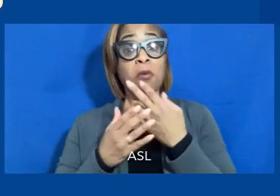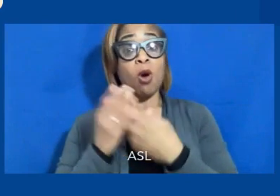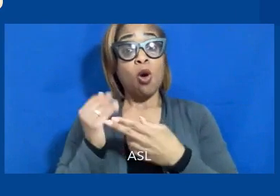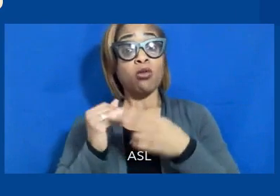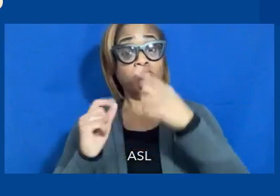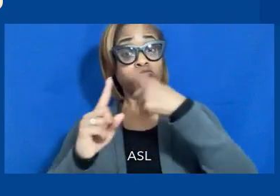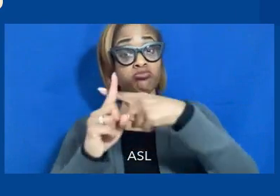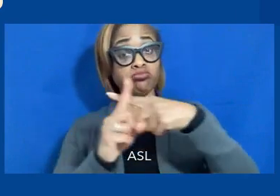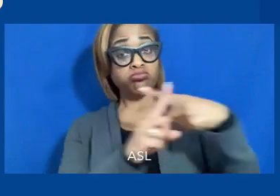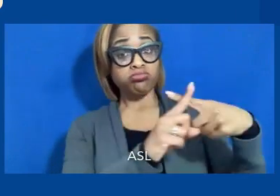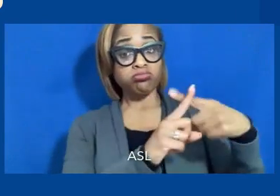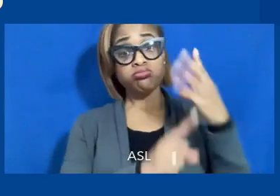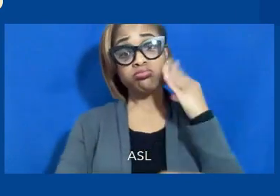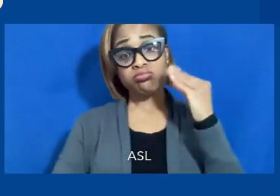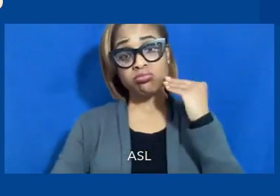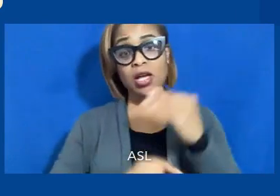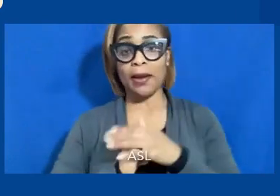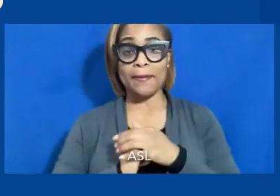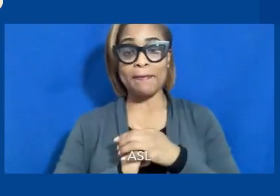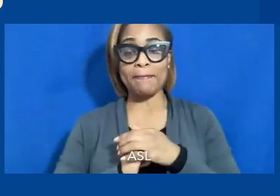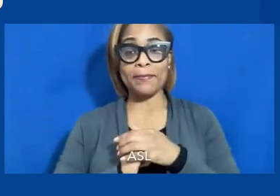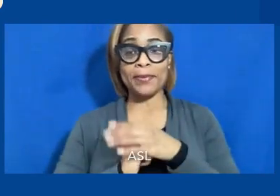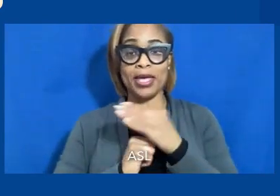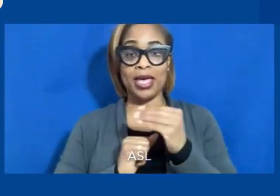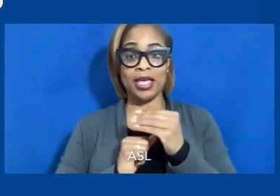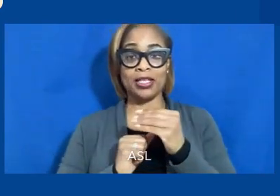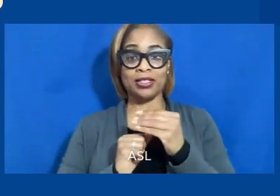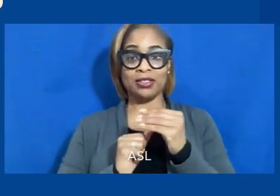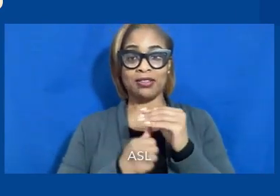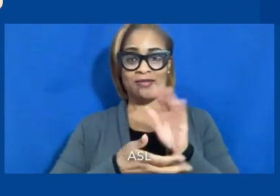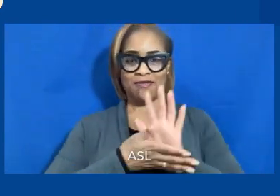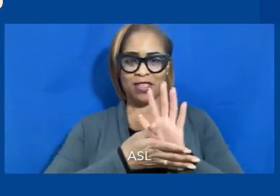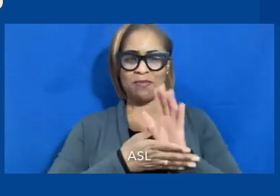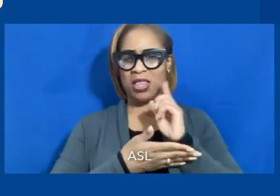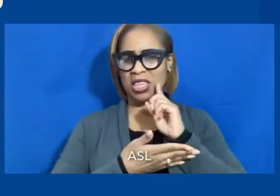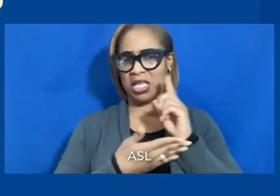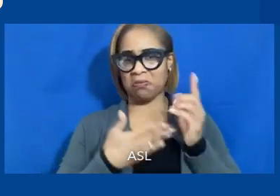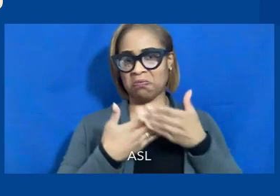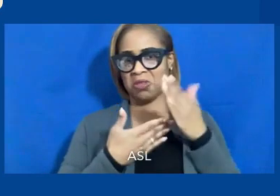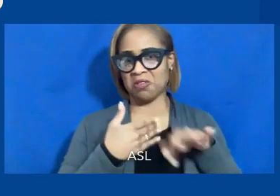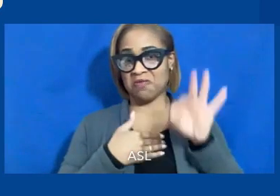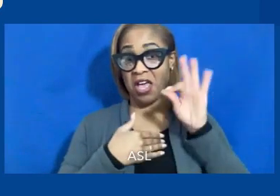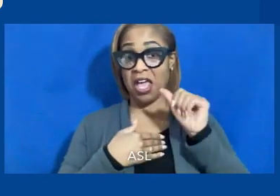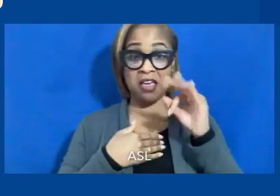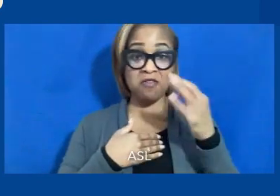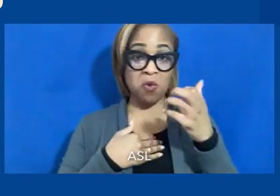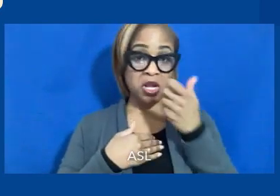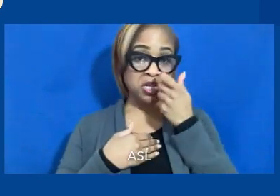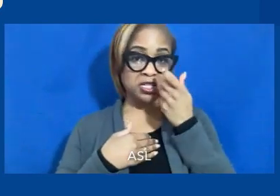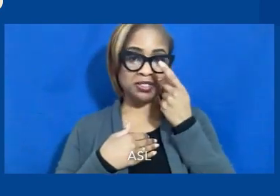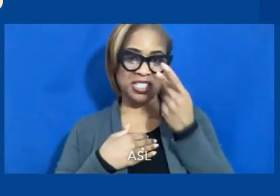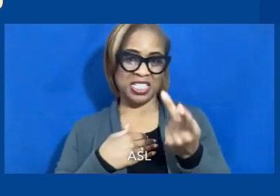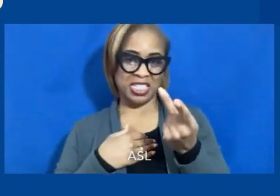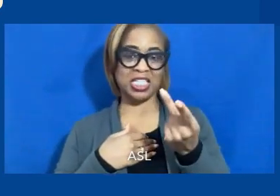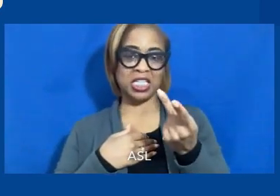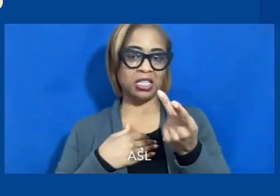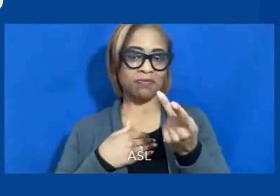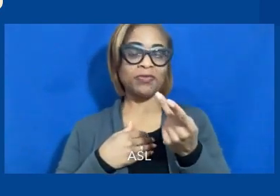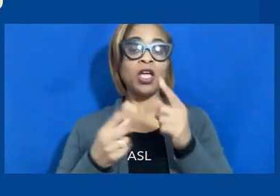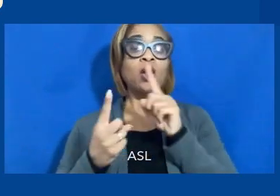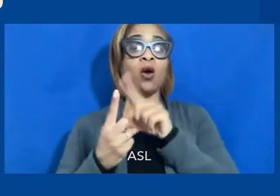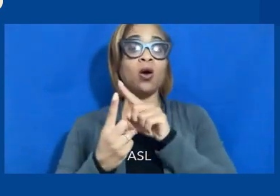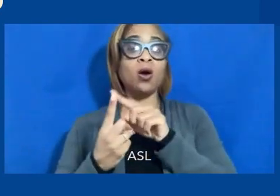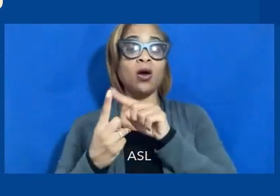experiences. So, and they're both films that I think are easy to find. So if people can want to see them, they're easy. The one is